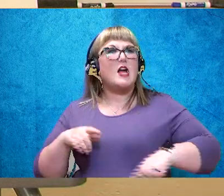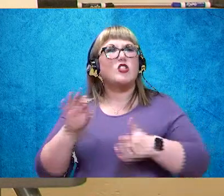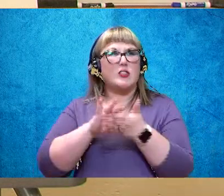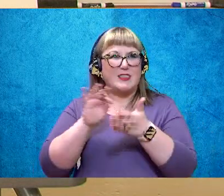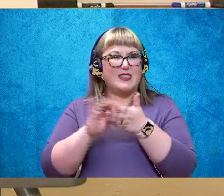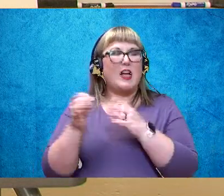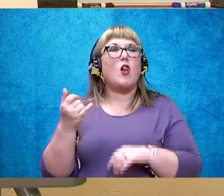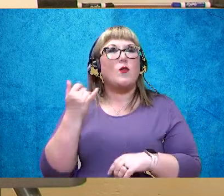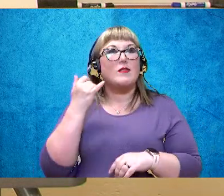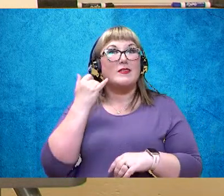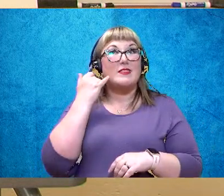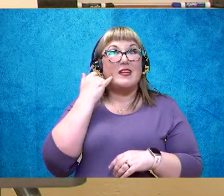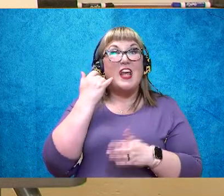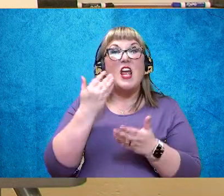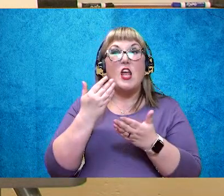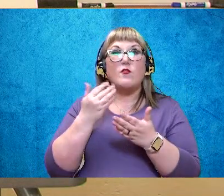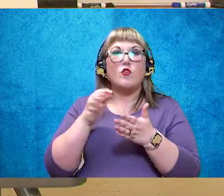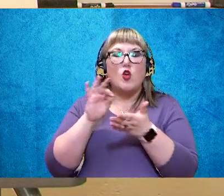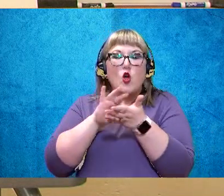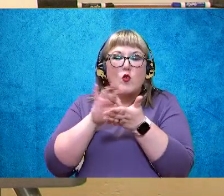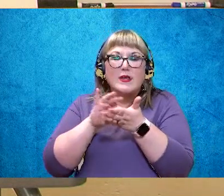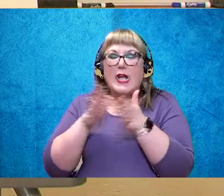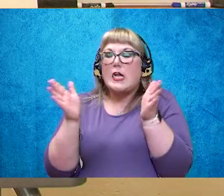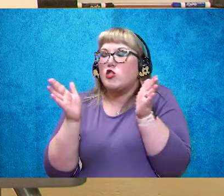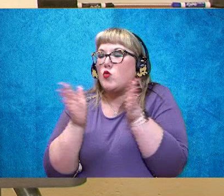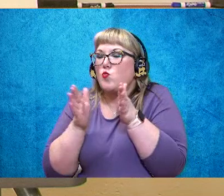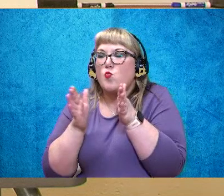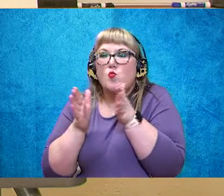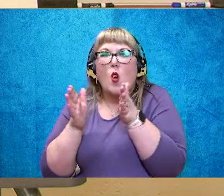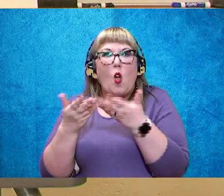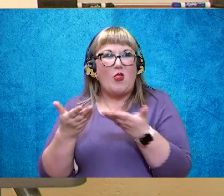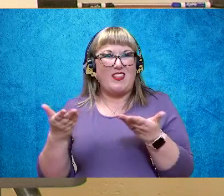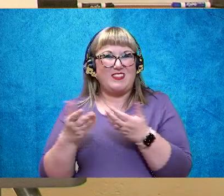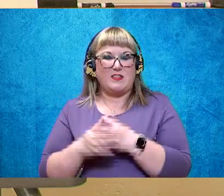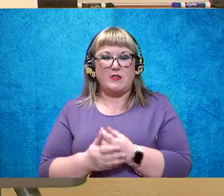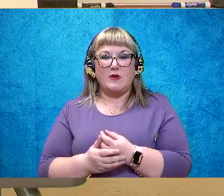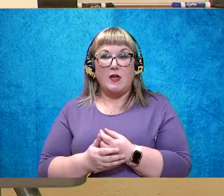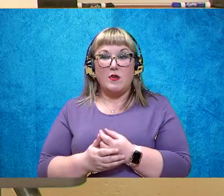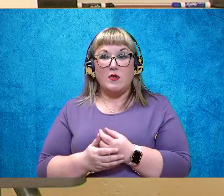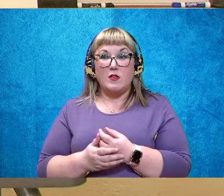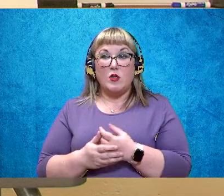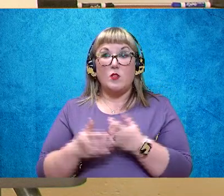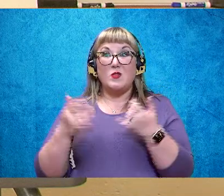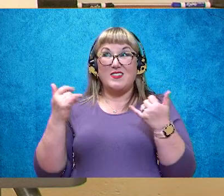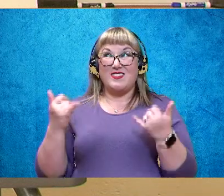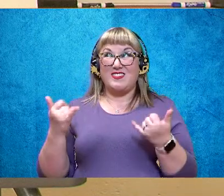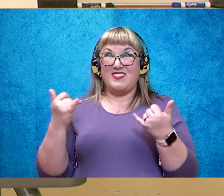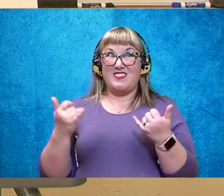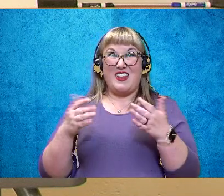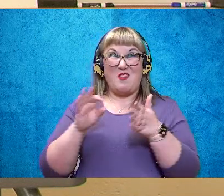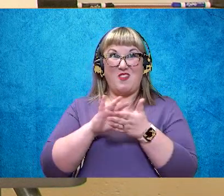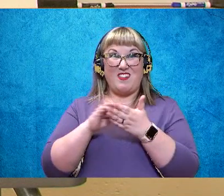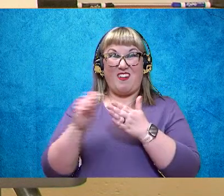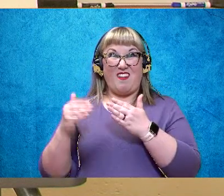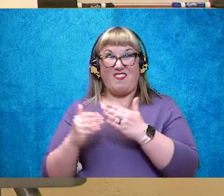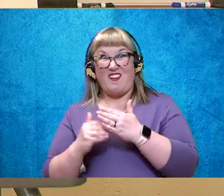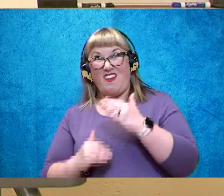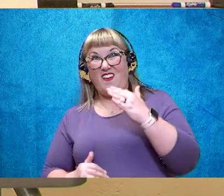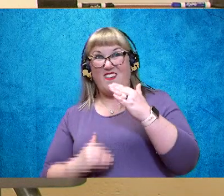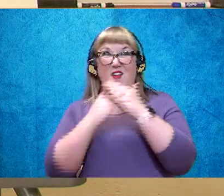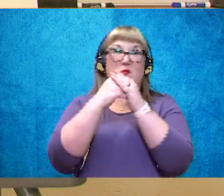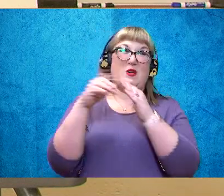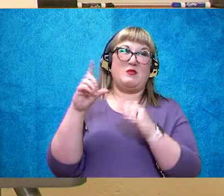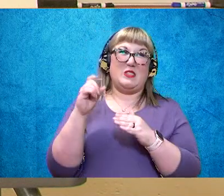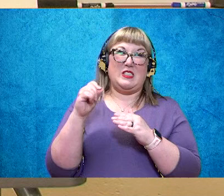good for when we're counting small groups of objects, but today we're counting objects up to 20. So touch and count